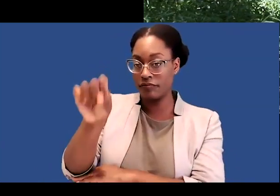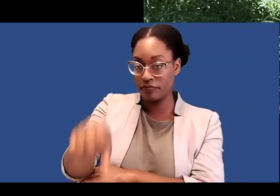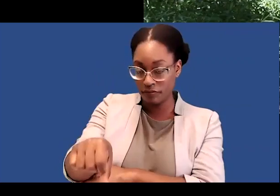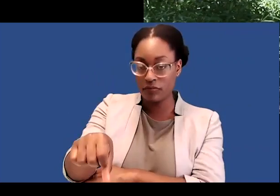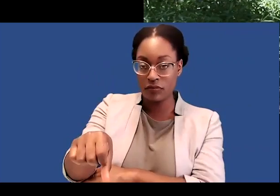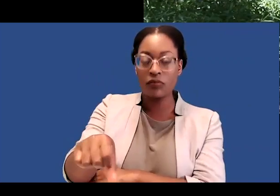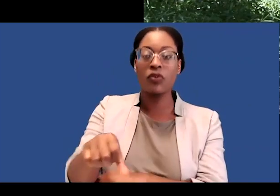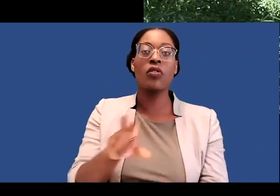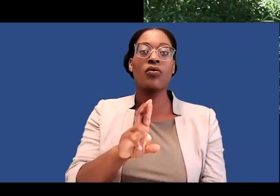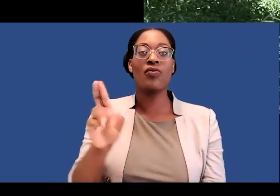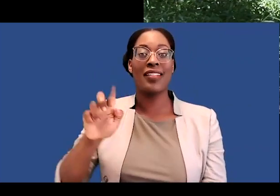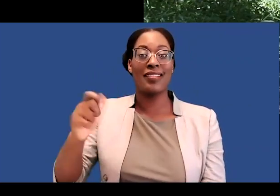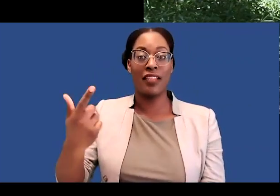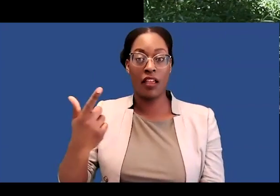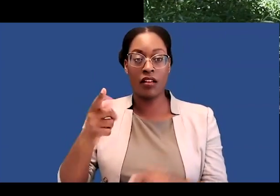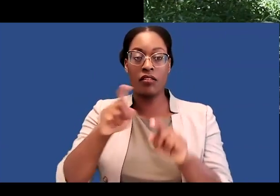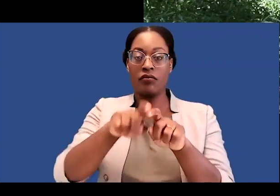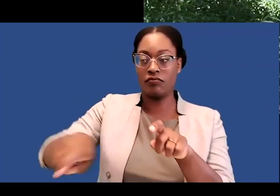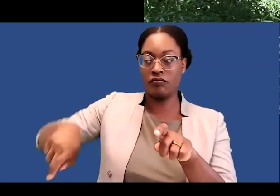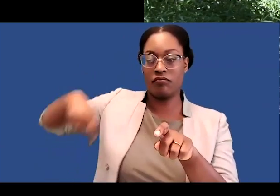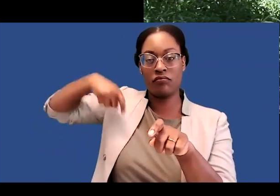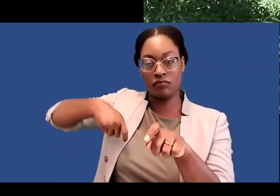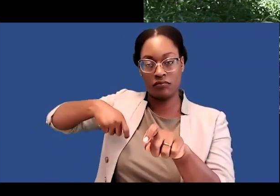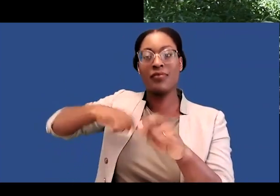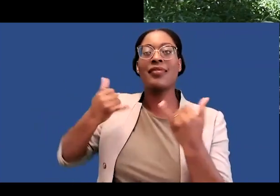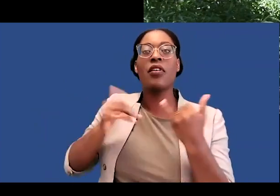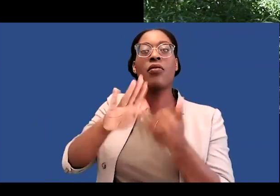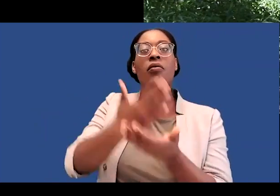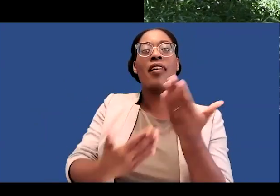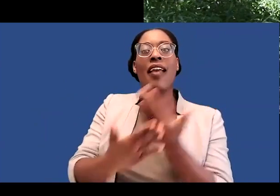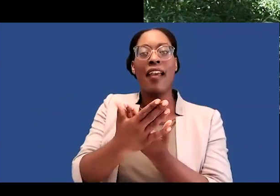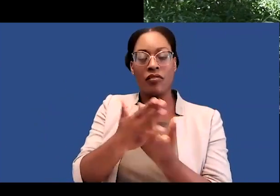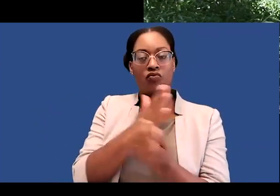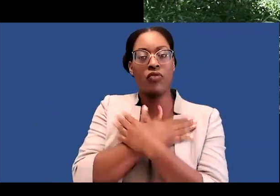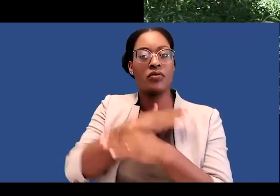Inhale the right leg back. So we're resting the hands on that left knee.